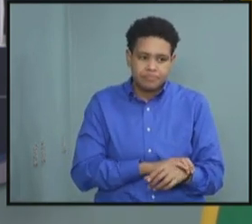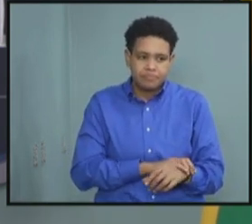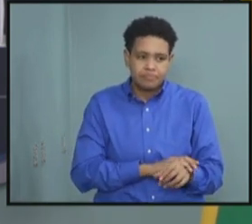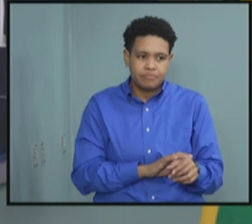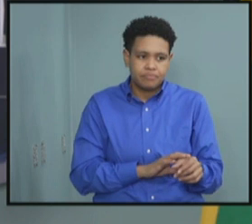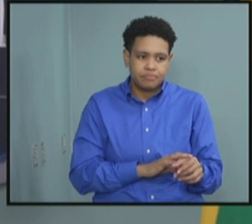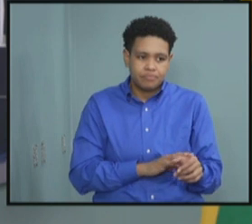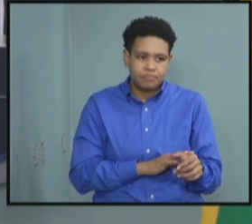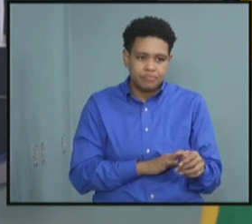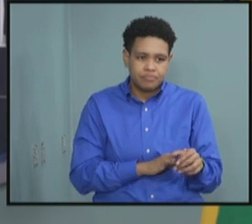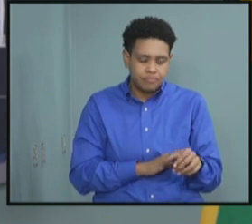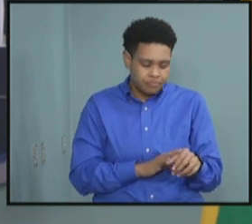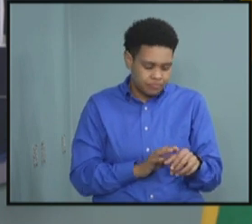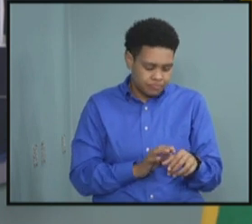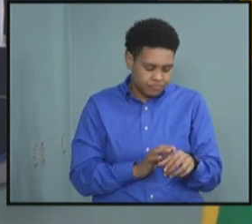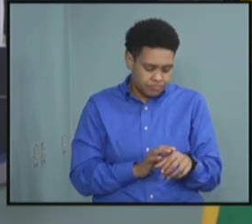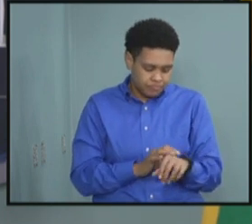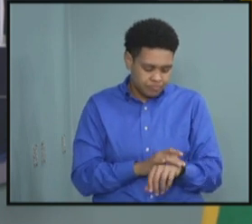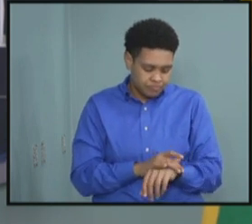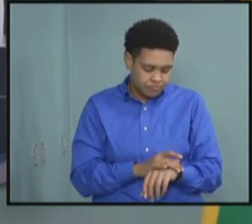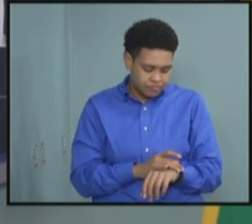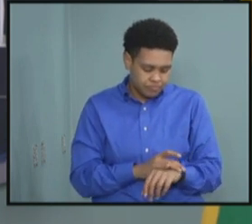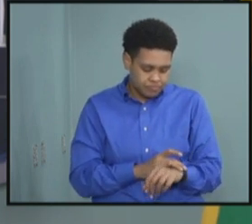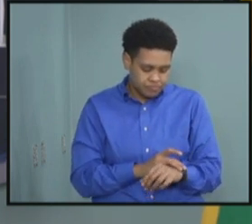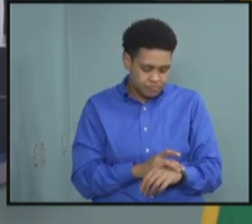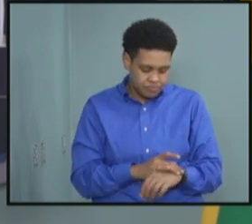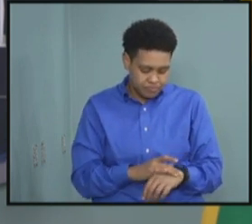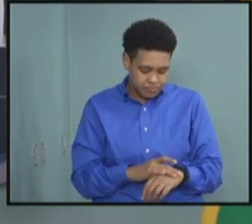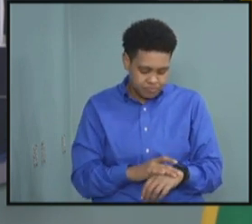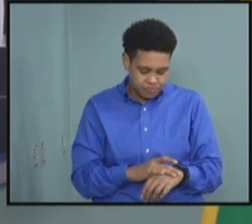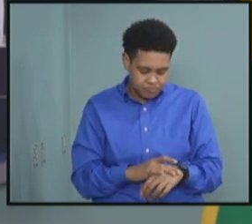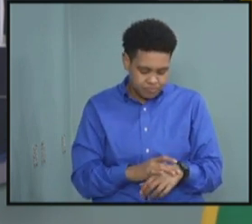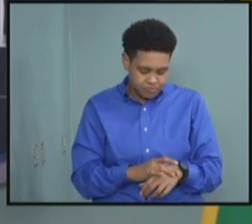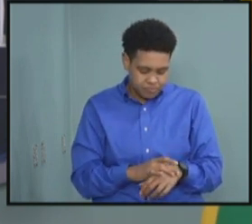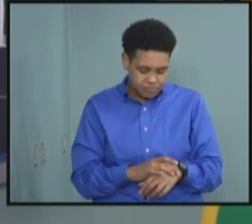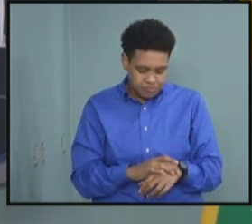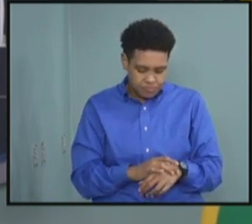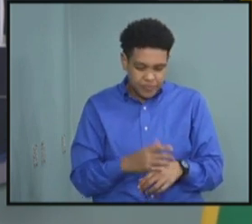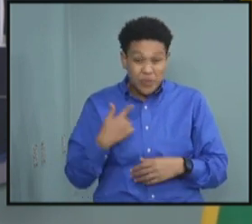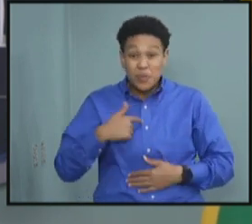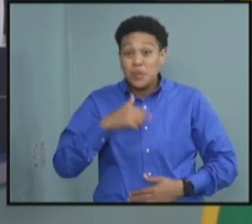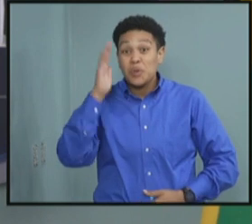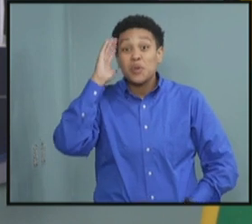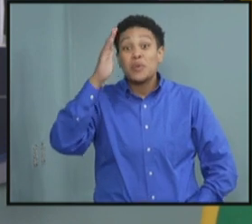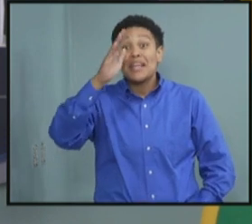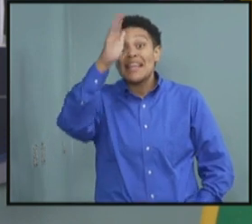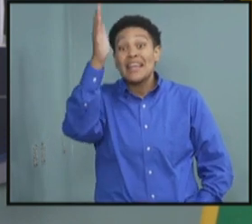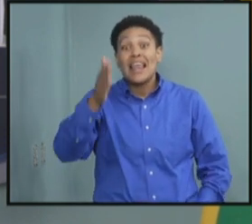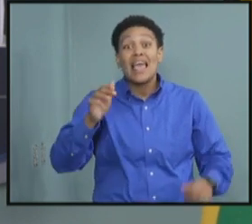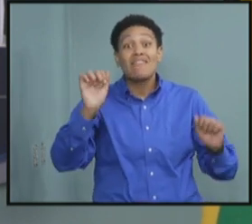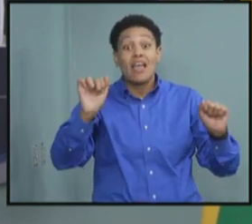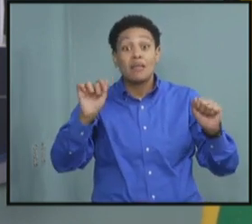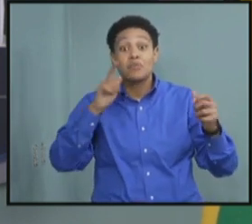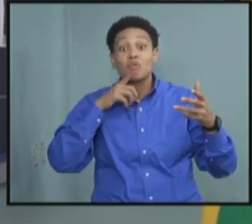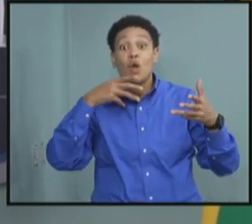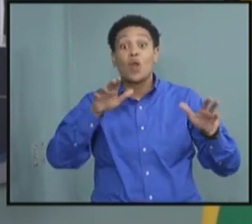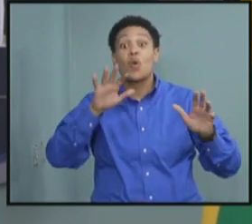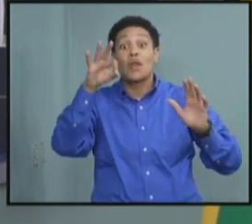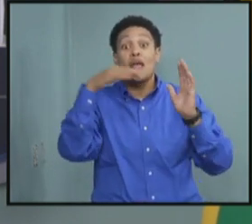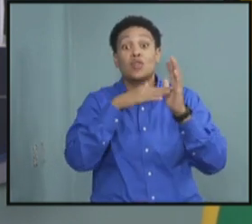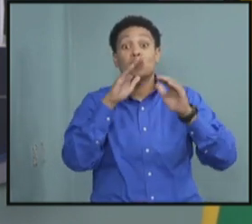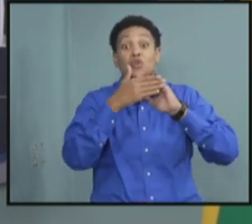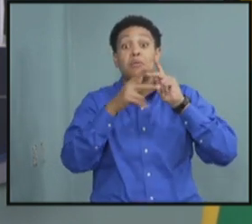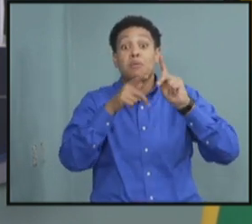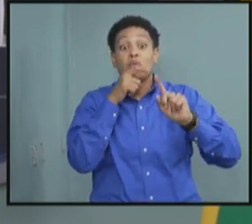We will never be able to accommodate 9,000 Jamaicans who have applied on the app seeking